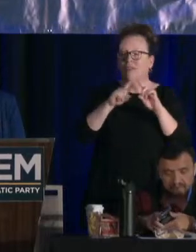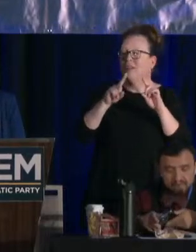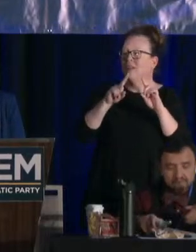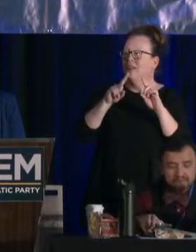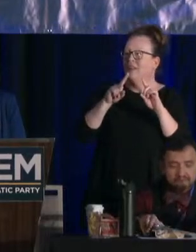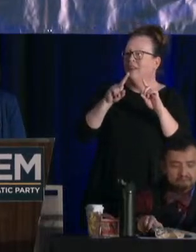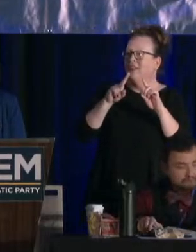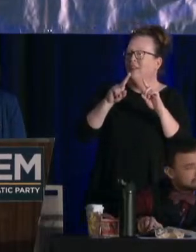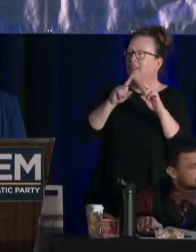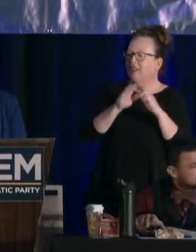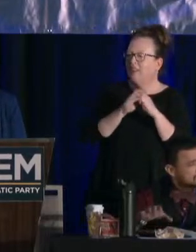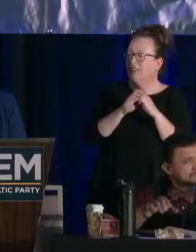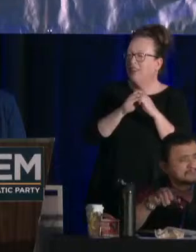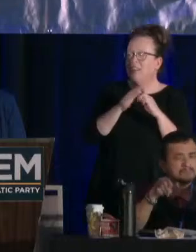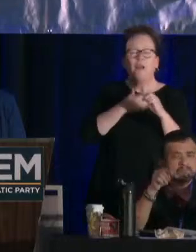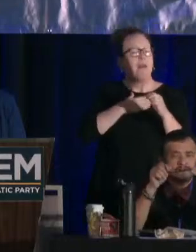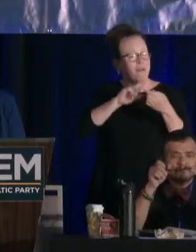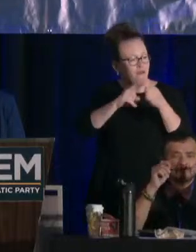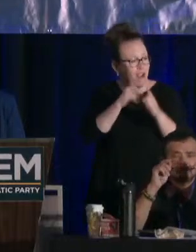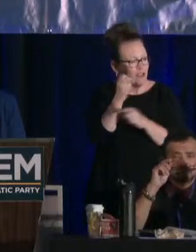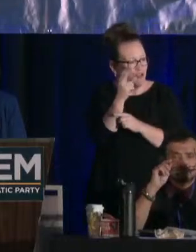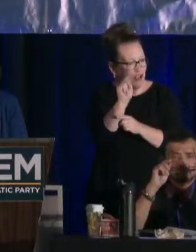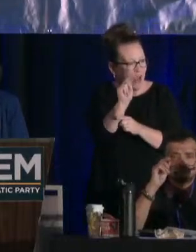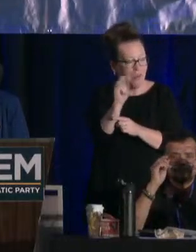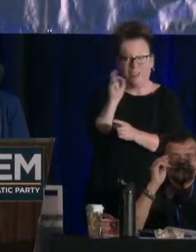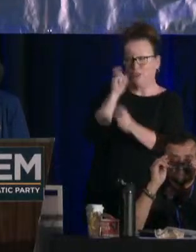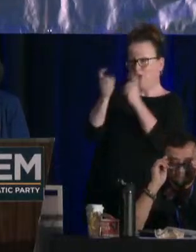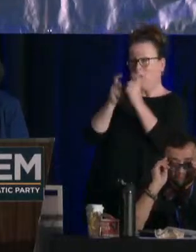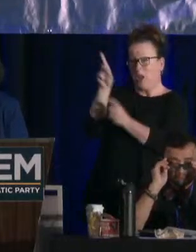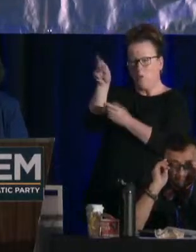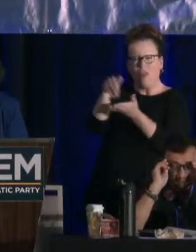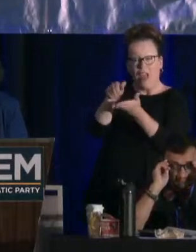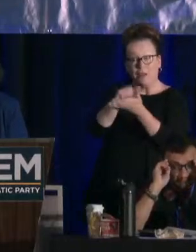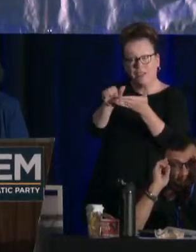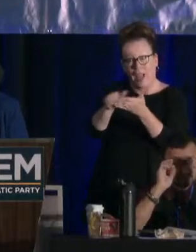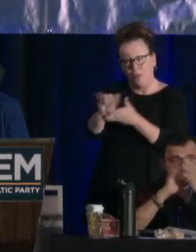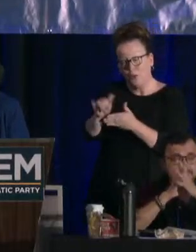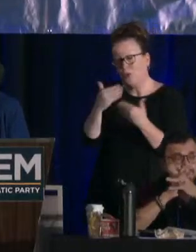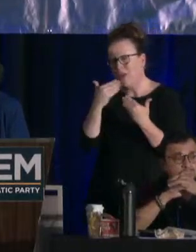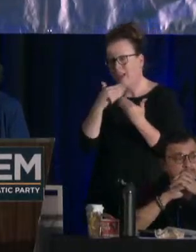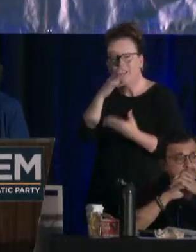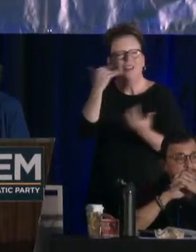my friend Shannon donated another $1,000, so we had